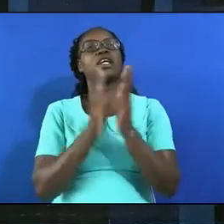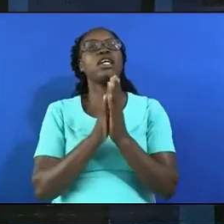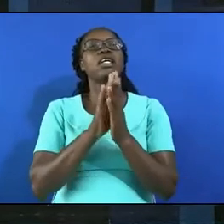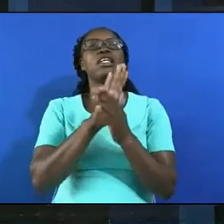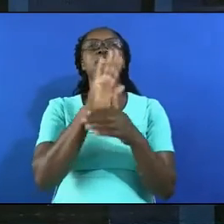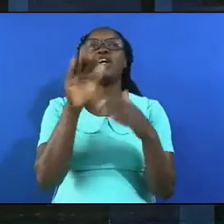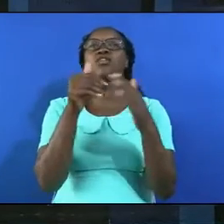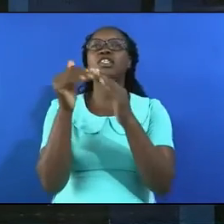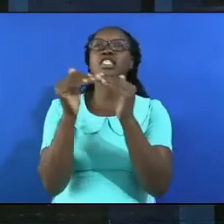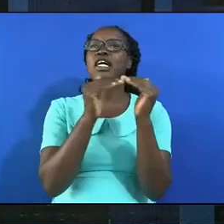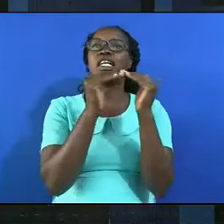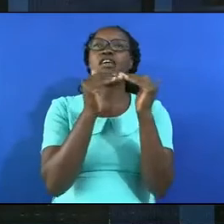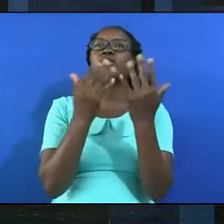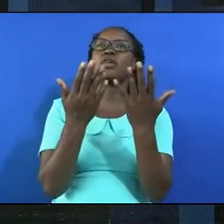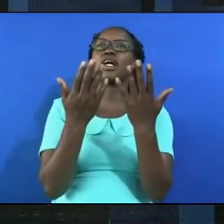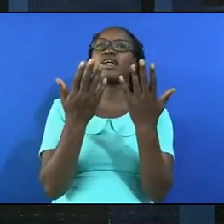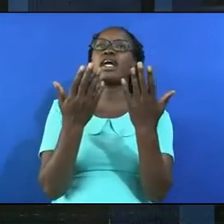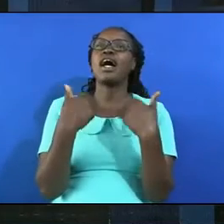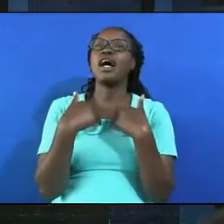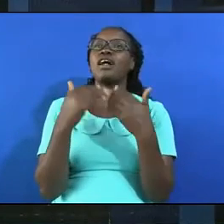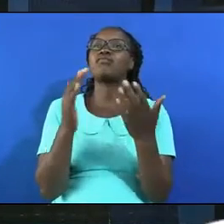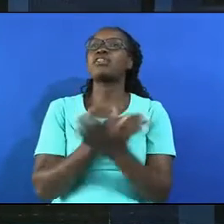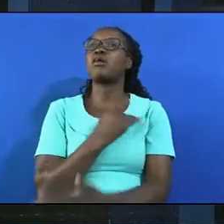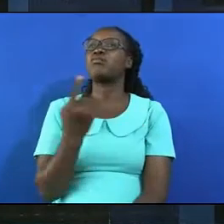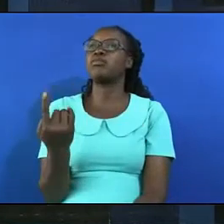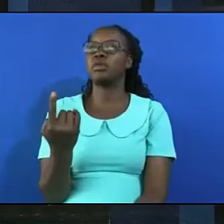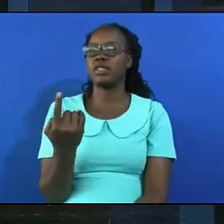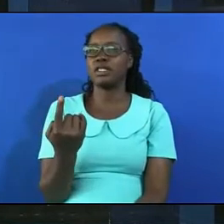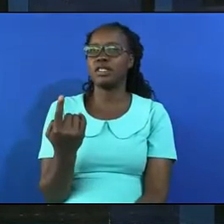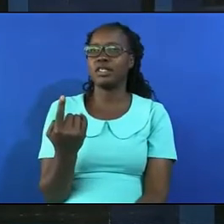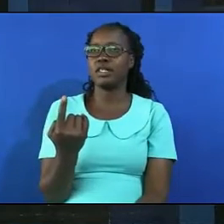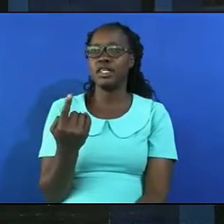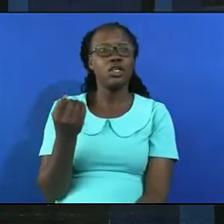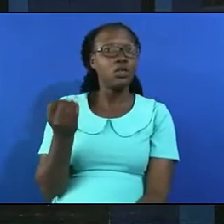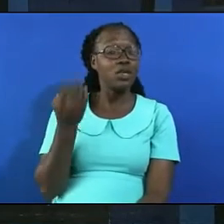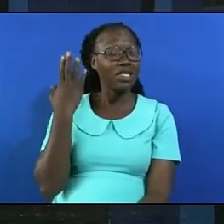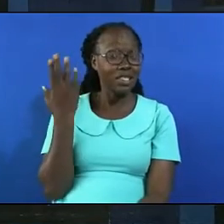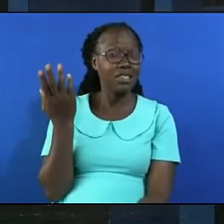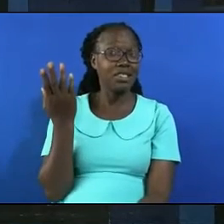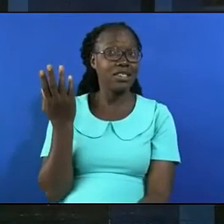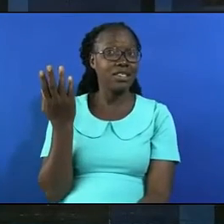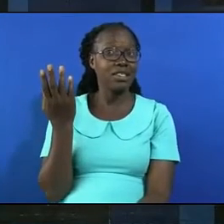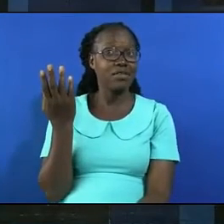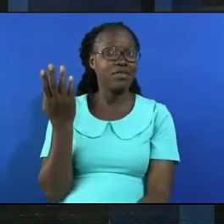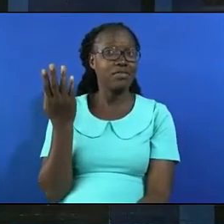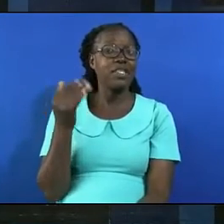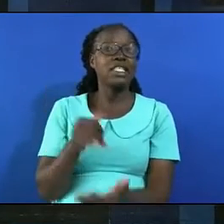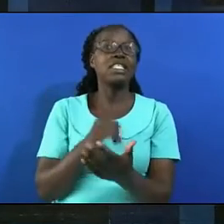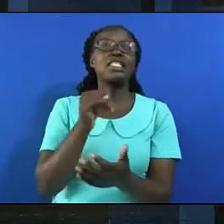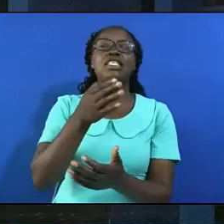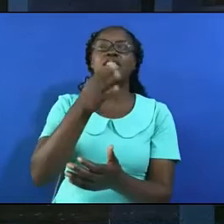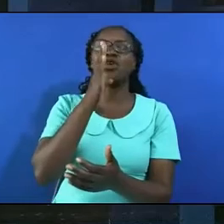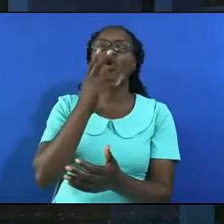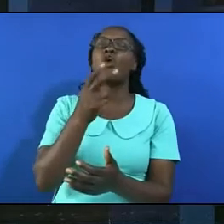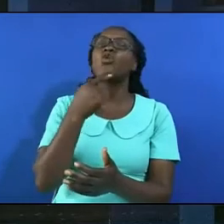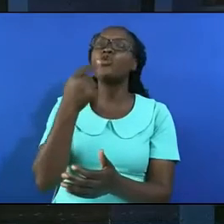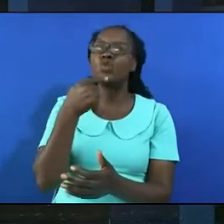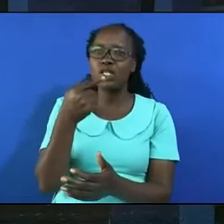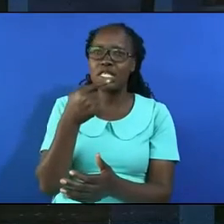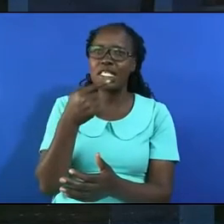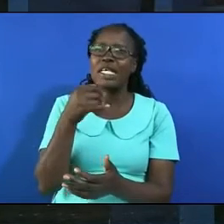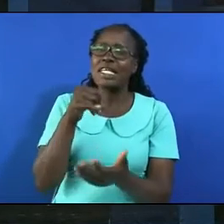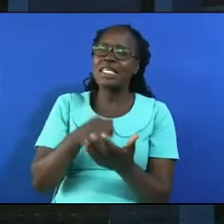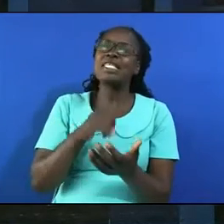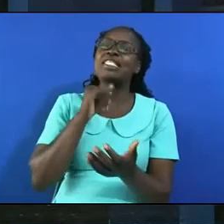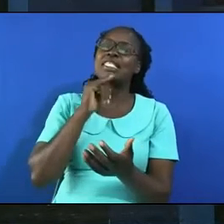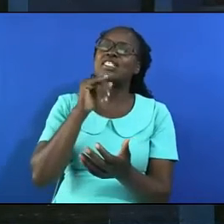a level where you can hang out with somebody else. Do you understand what I'm talking about? It is God who said, it